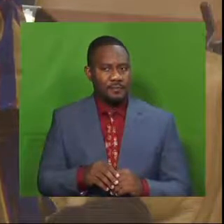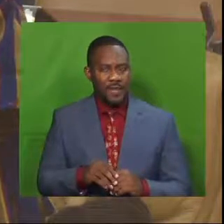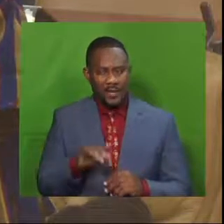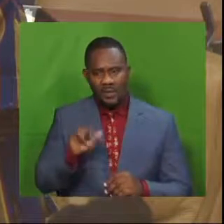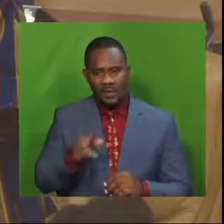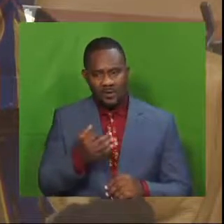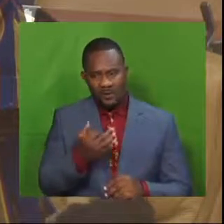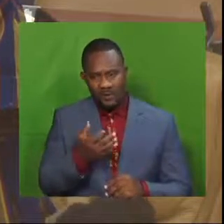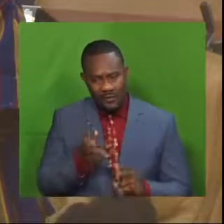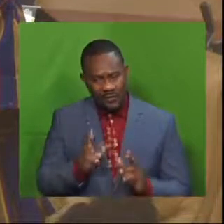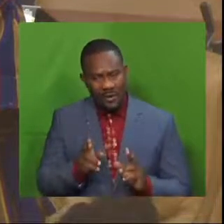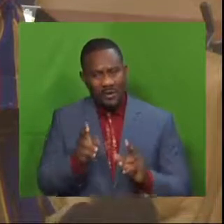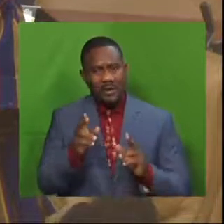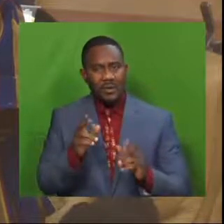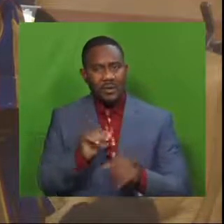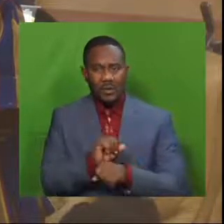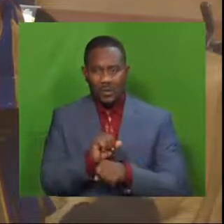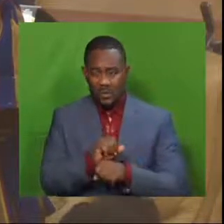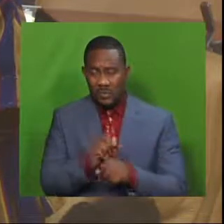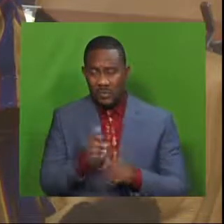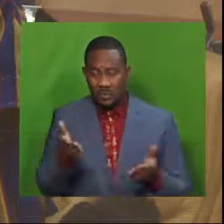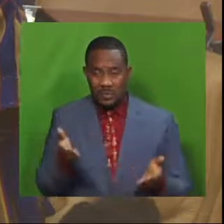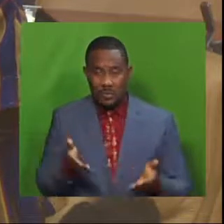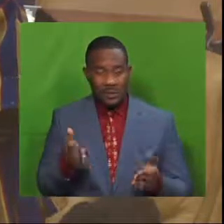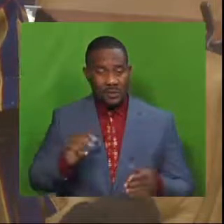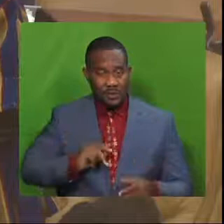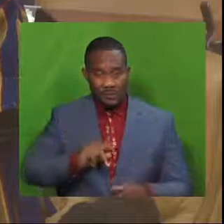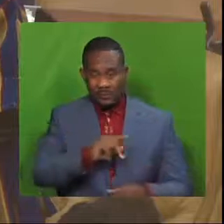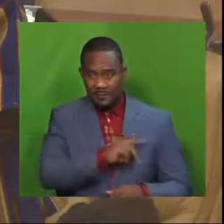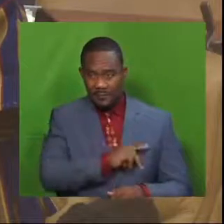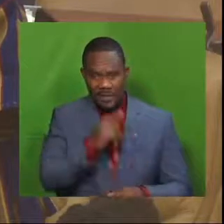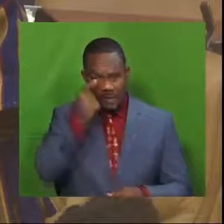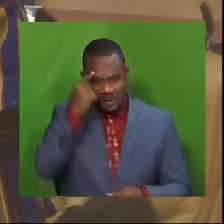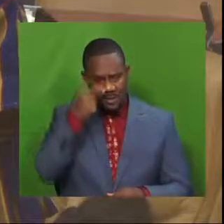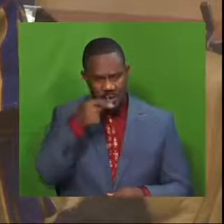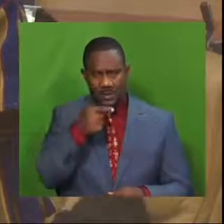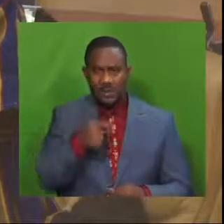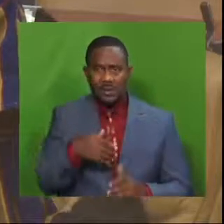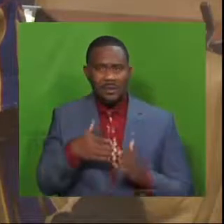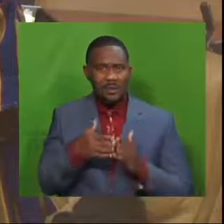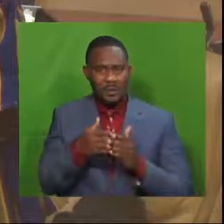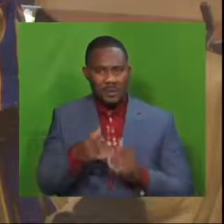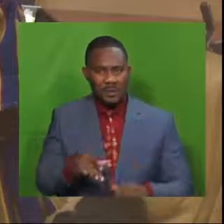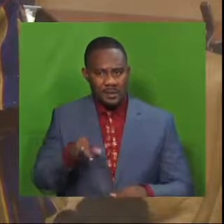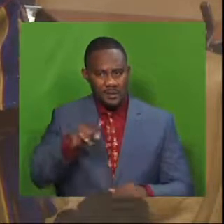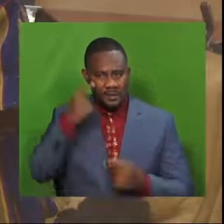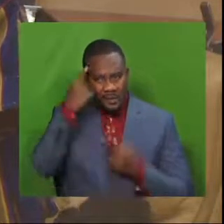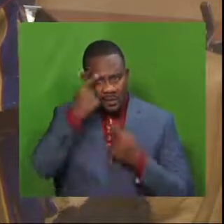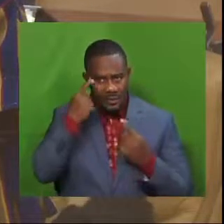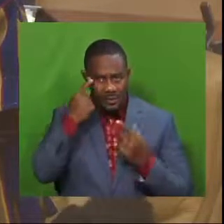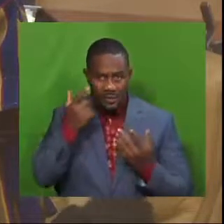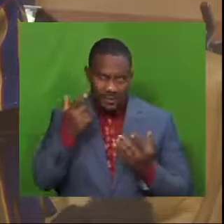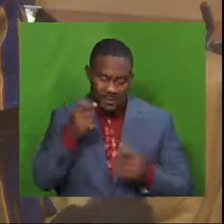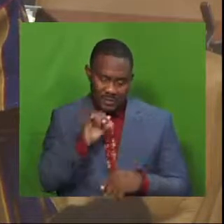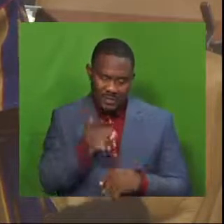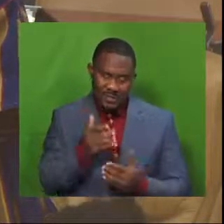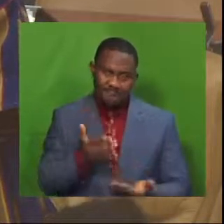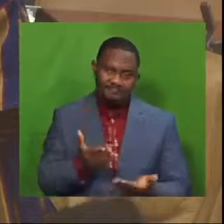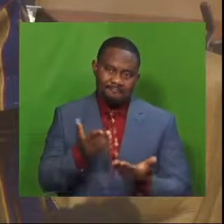Mr. Speaker, I think the leader of the House should consider this suggestion as very important